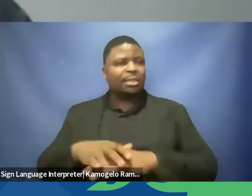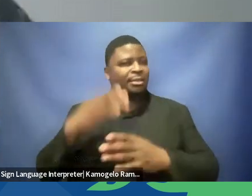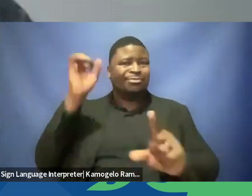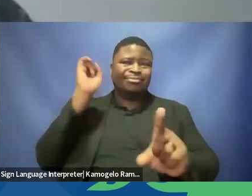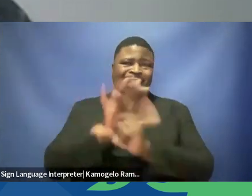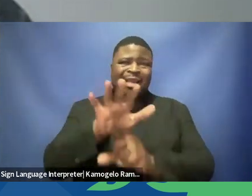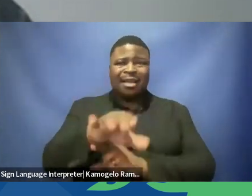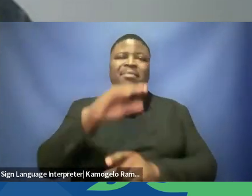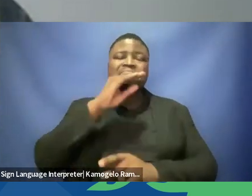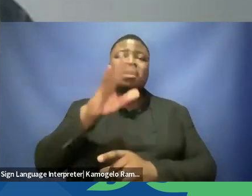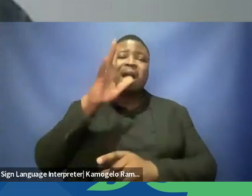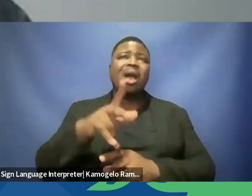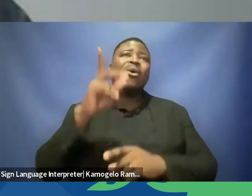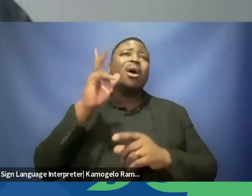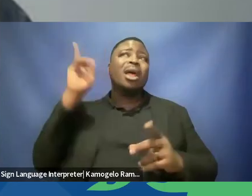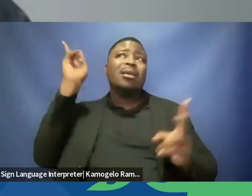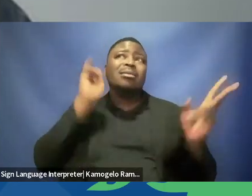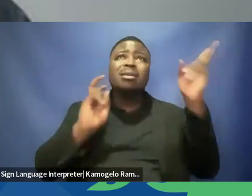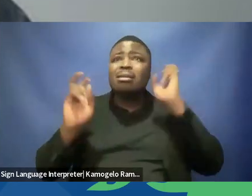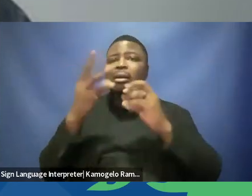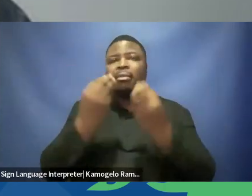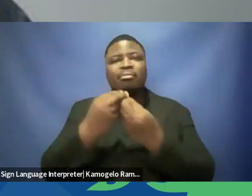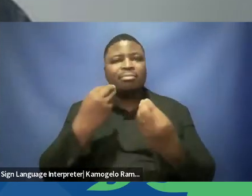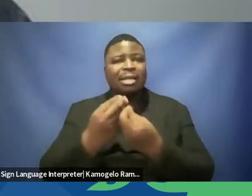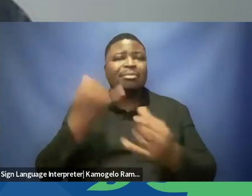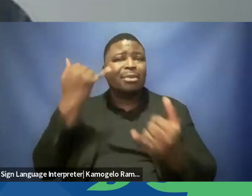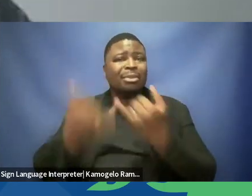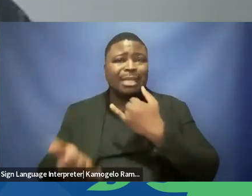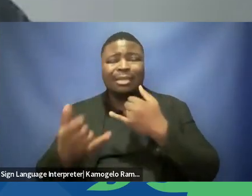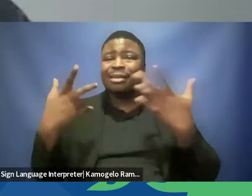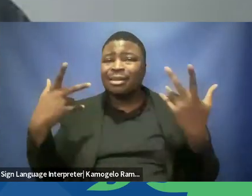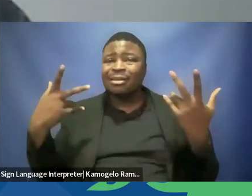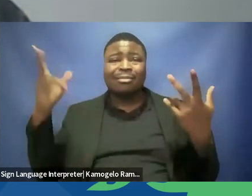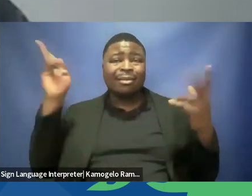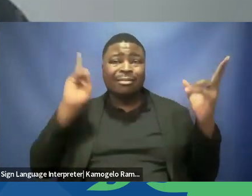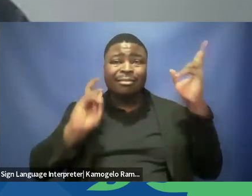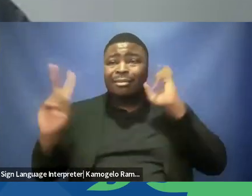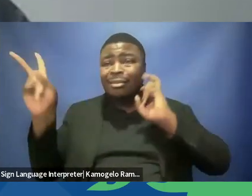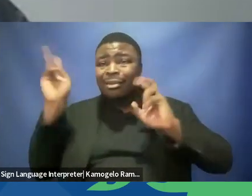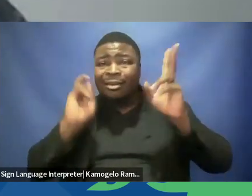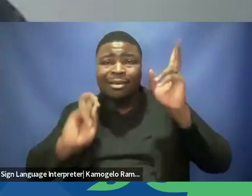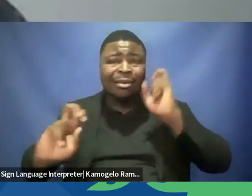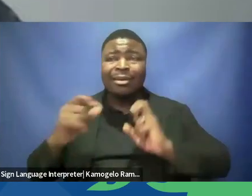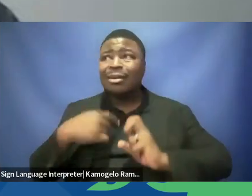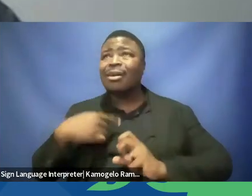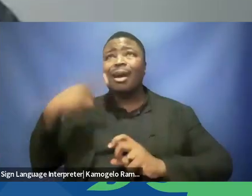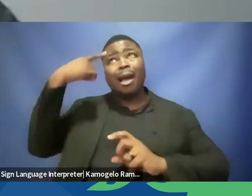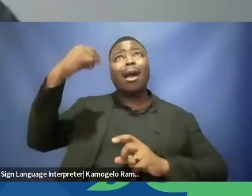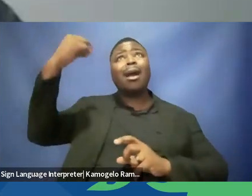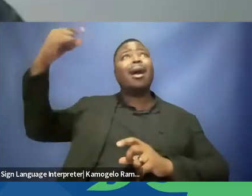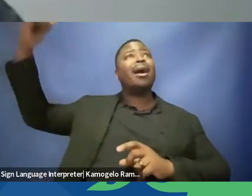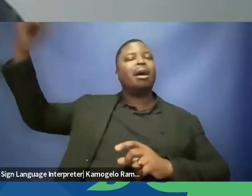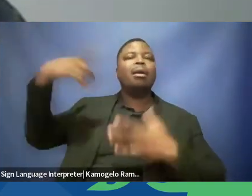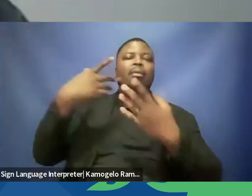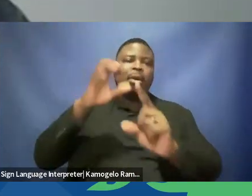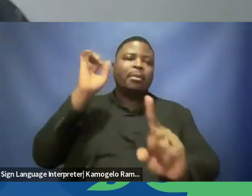there's a lot of other mental health elements that comes with it. And this very similar. So the interactions of these drugs, I'm not a medical doctor,